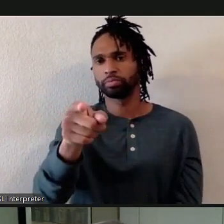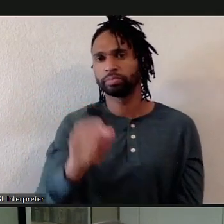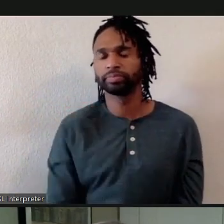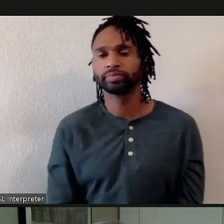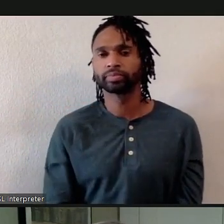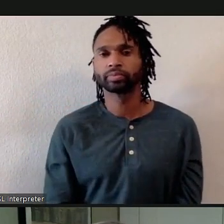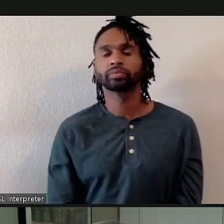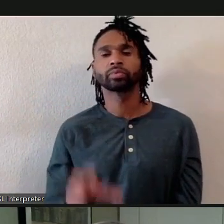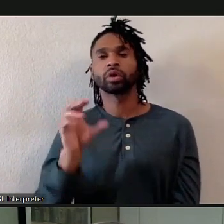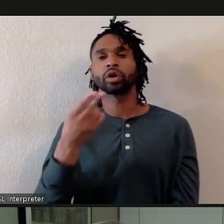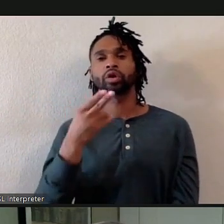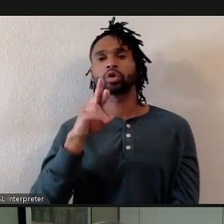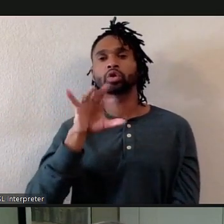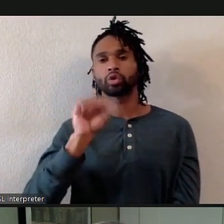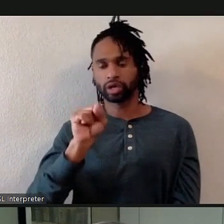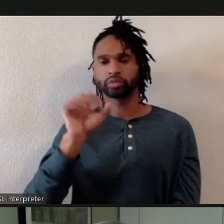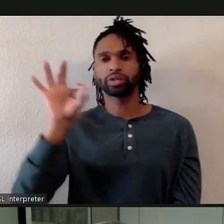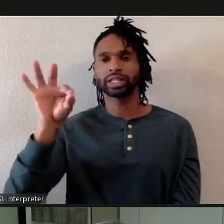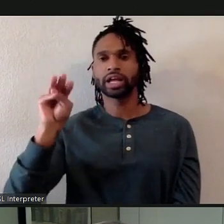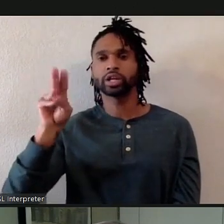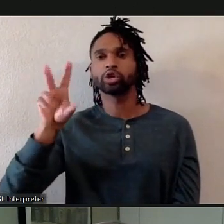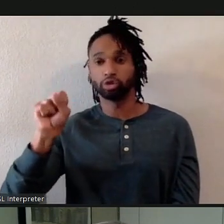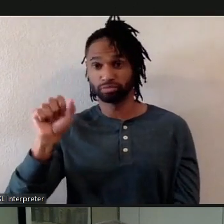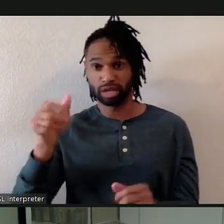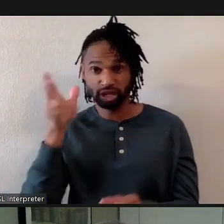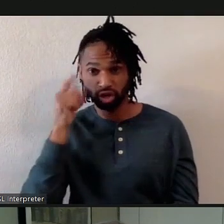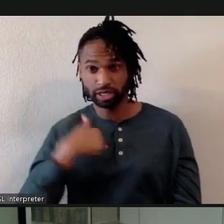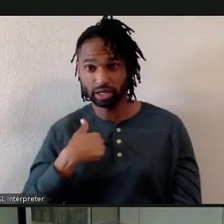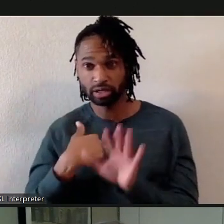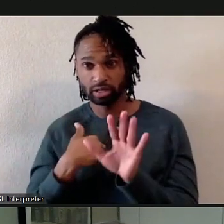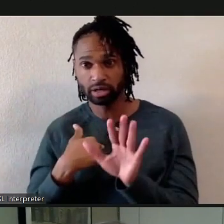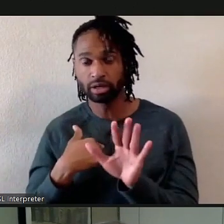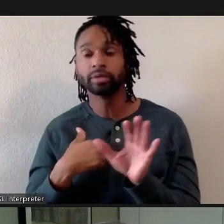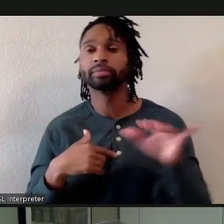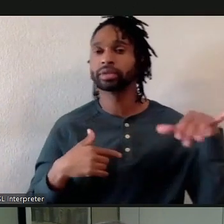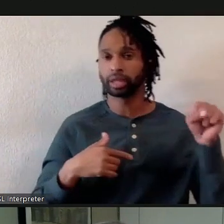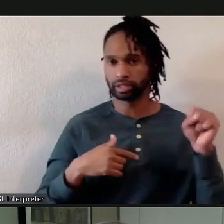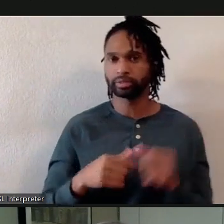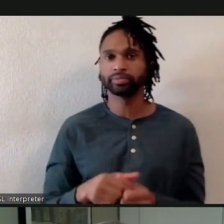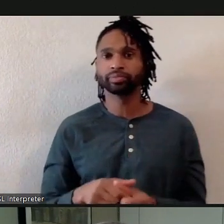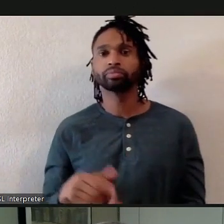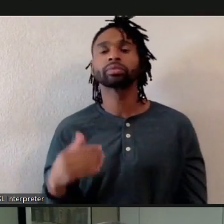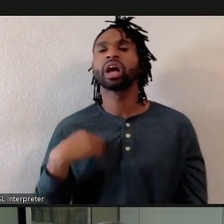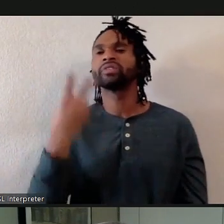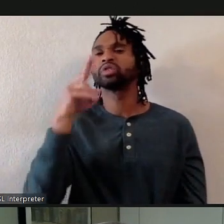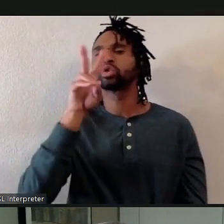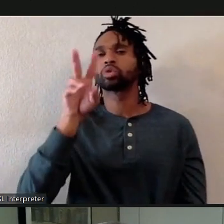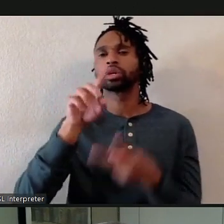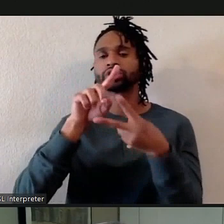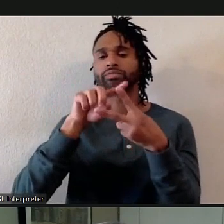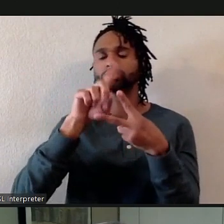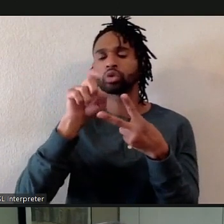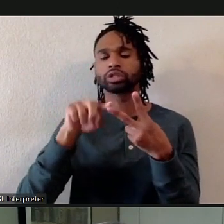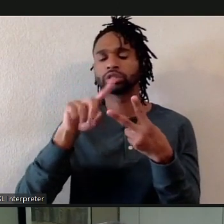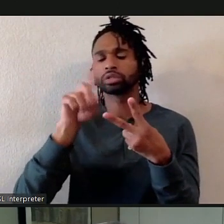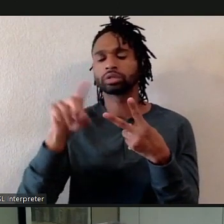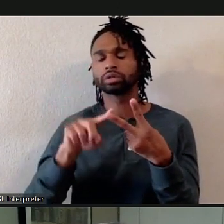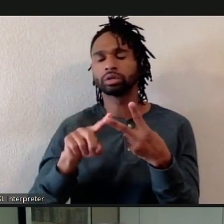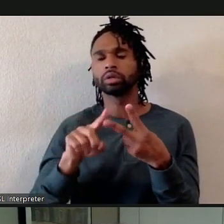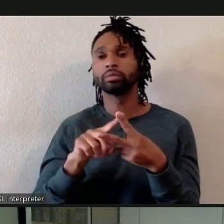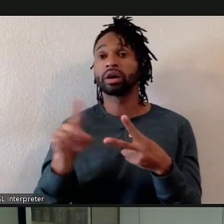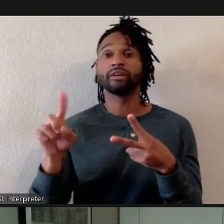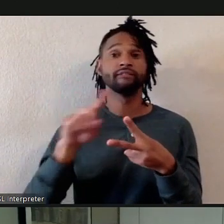Chris Van Derveen with 9 News. Can you guys hear me okay? Yes. I have two questions. My first question